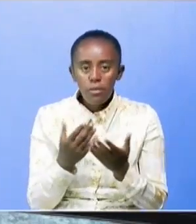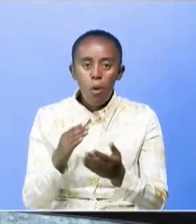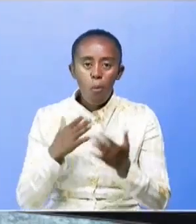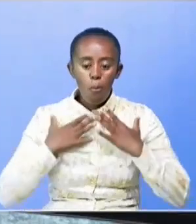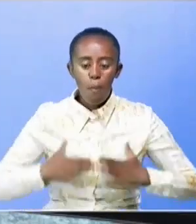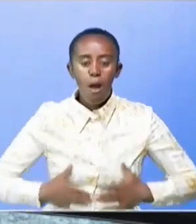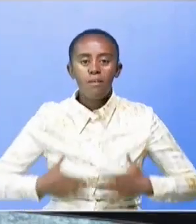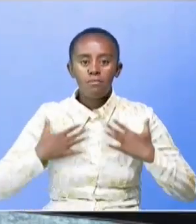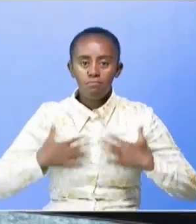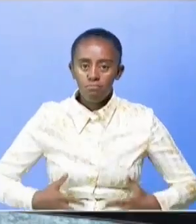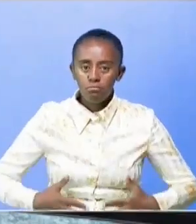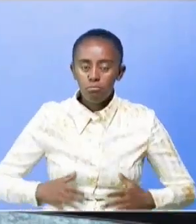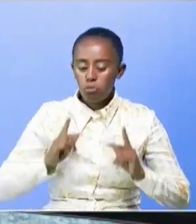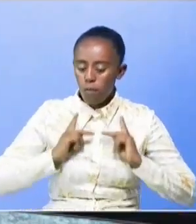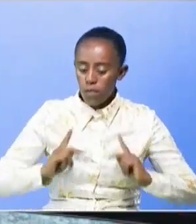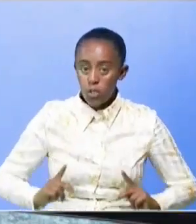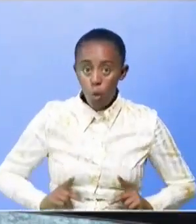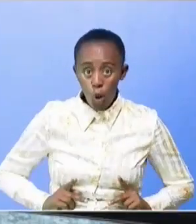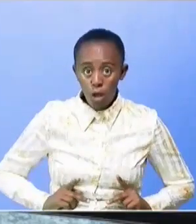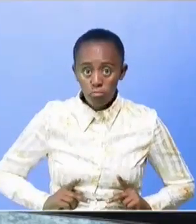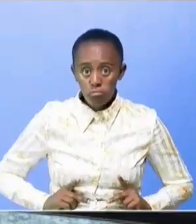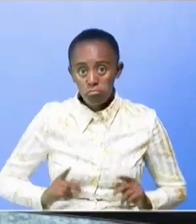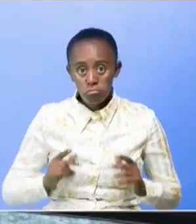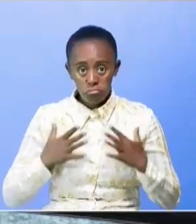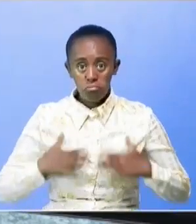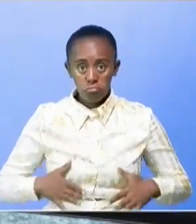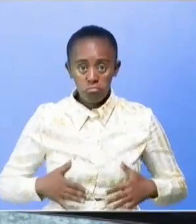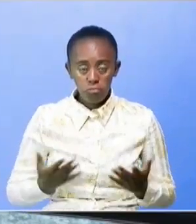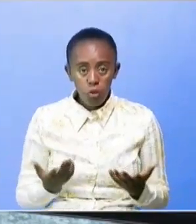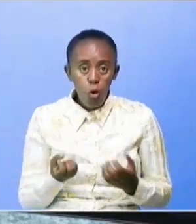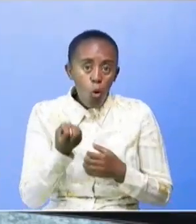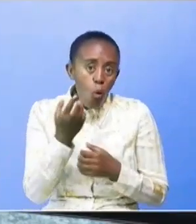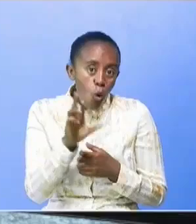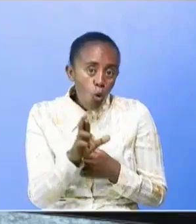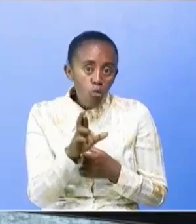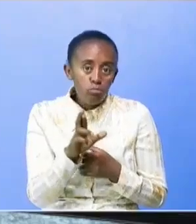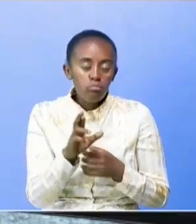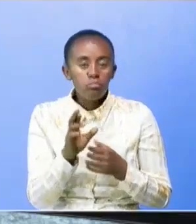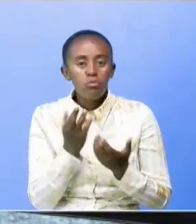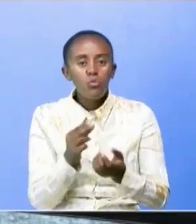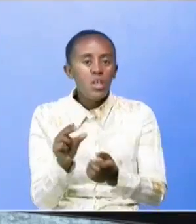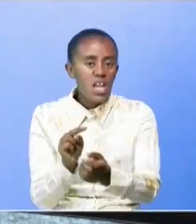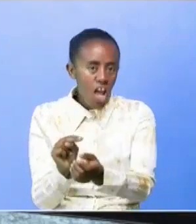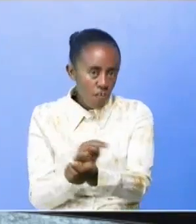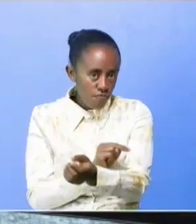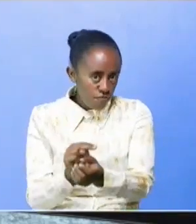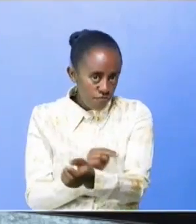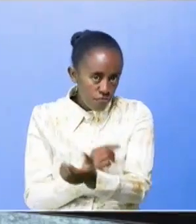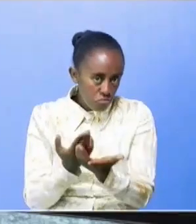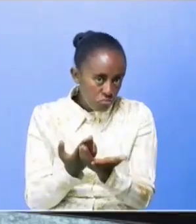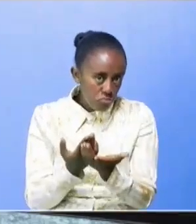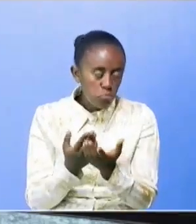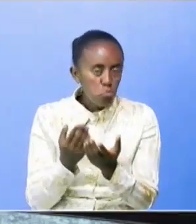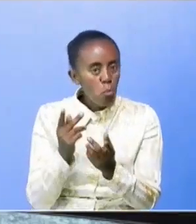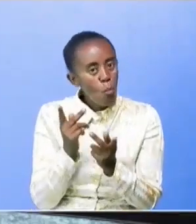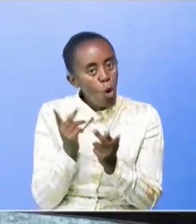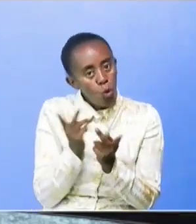body. Either it could be physiological or nervous. It could mean